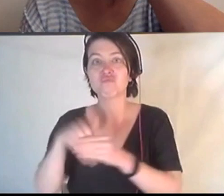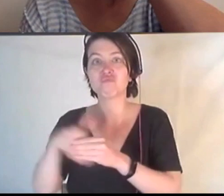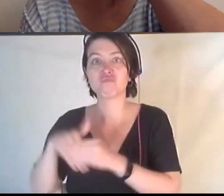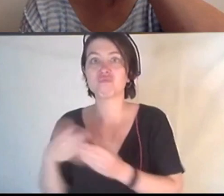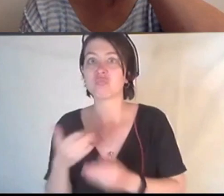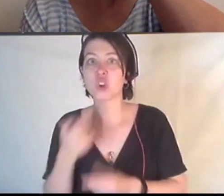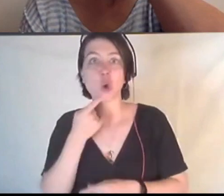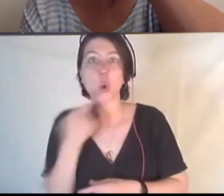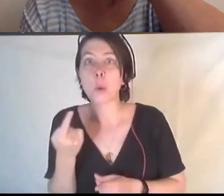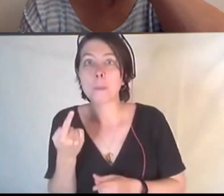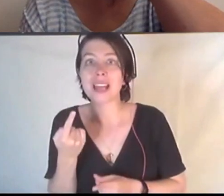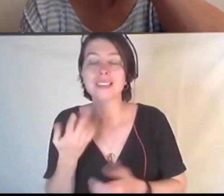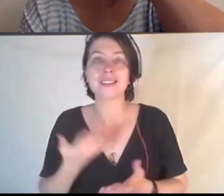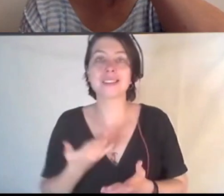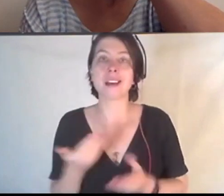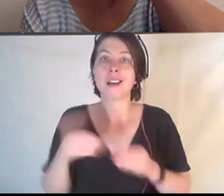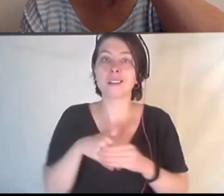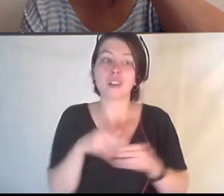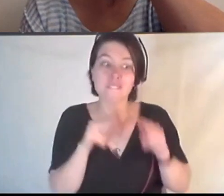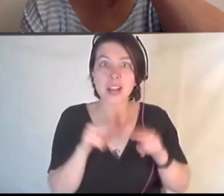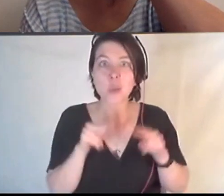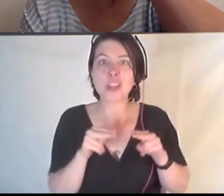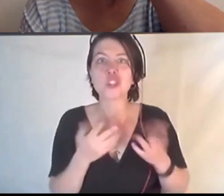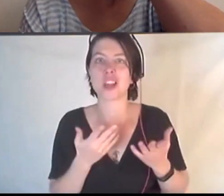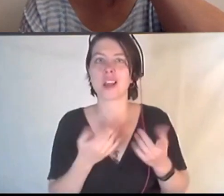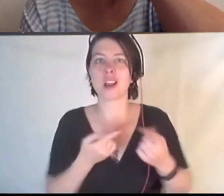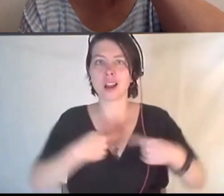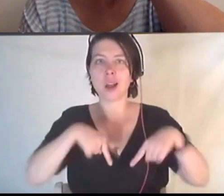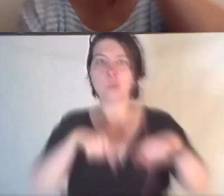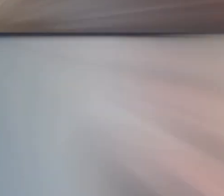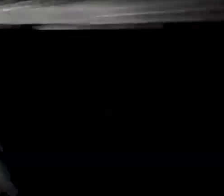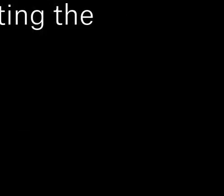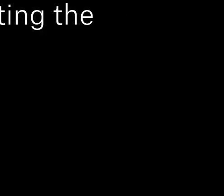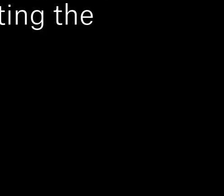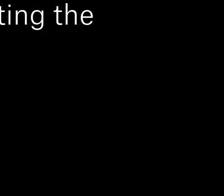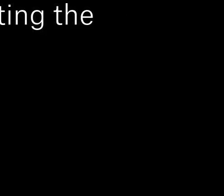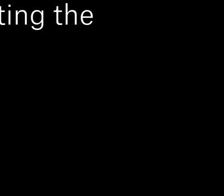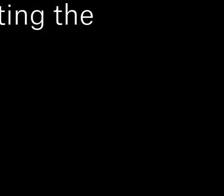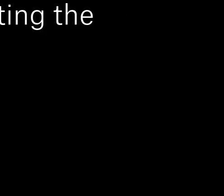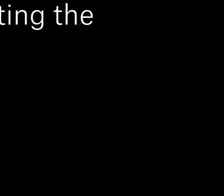will definitely read and take to heart and hopefully improve in our future session.